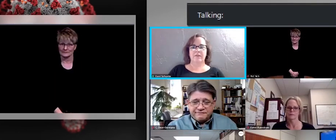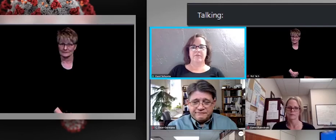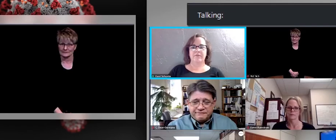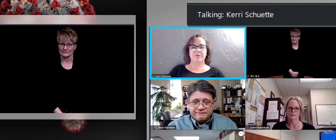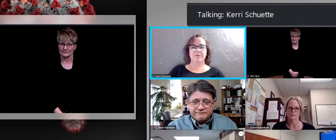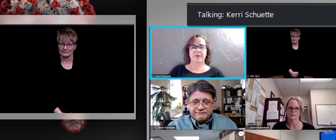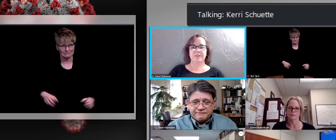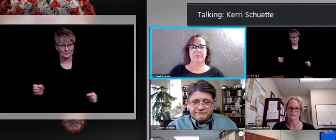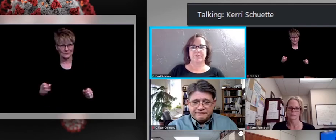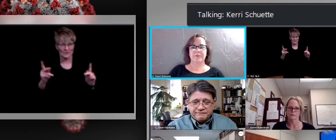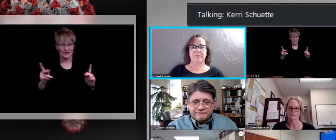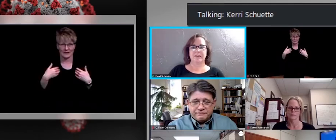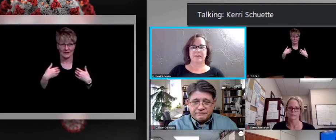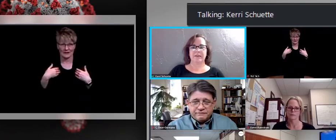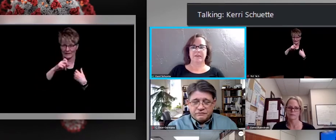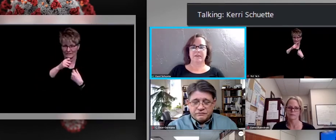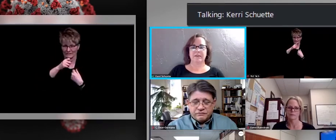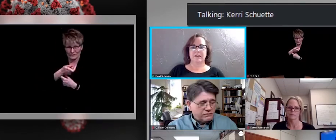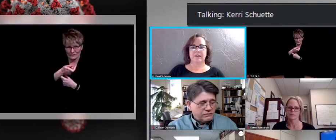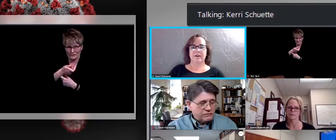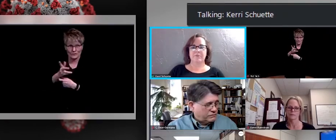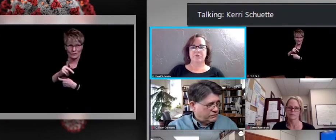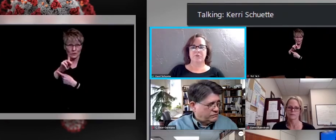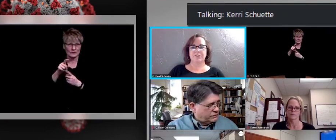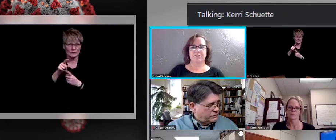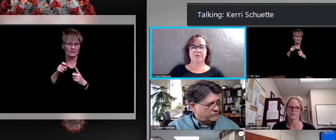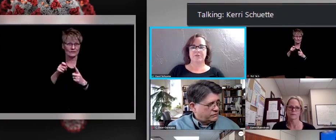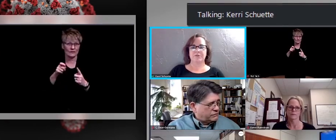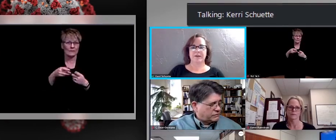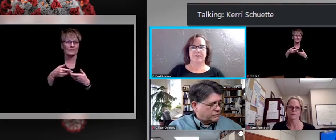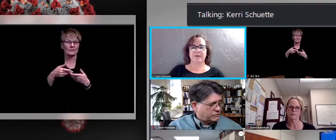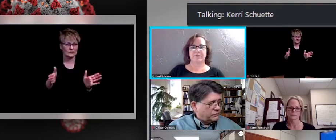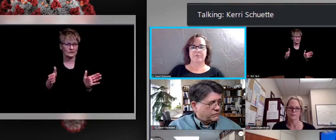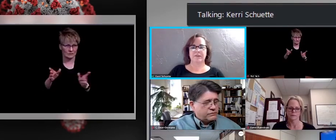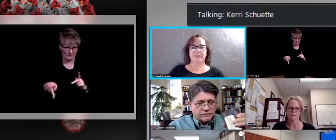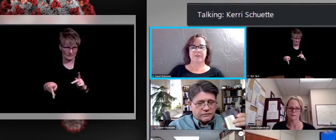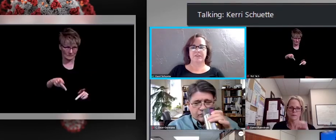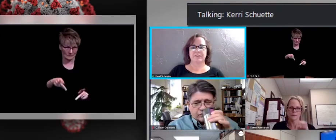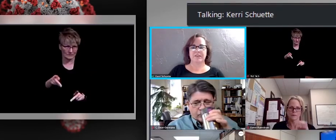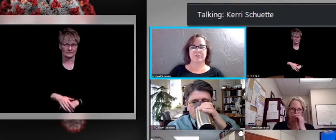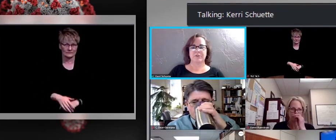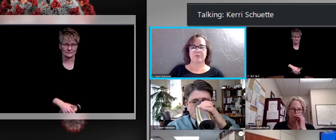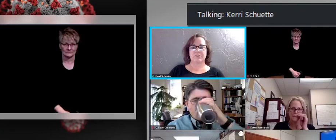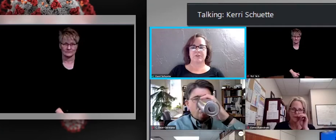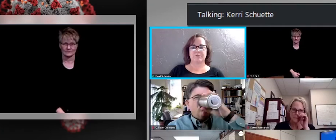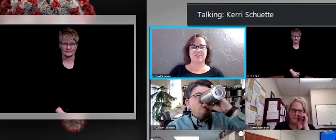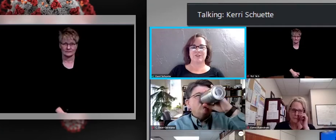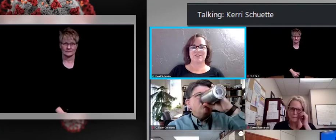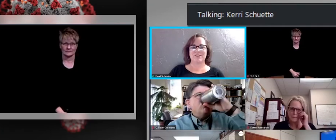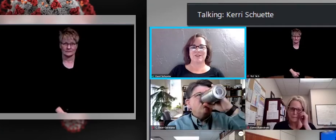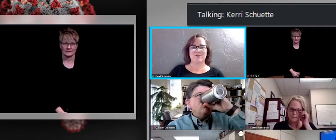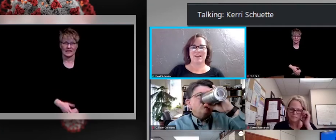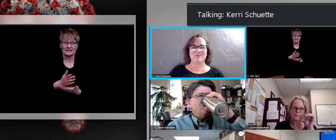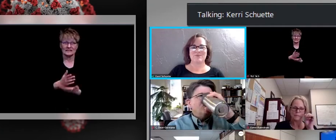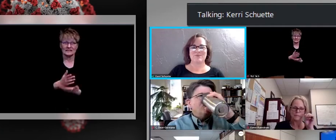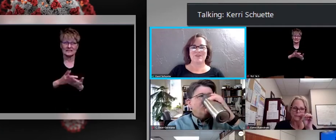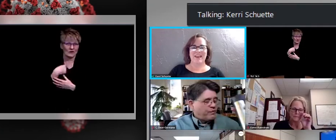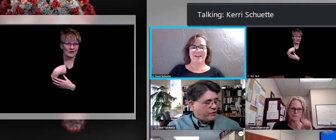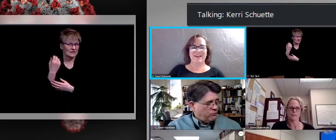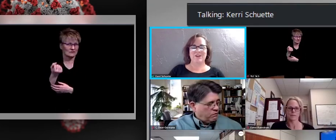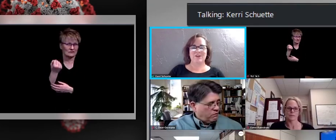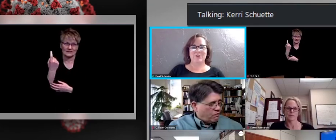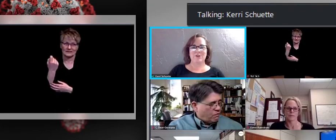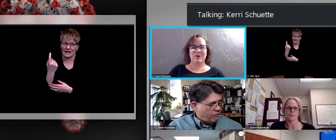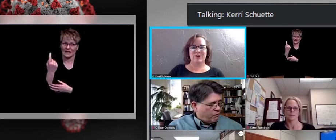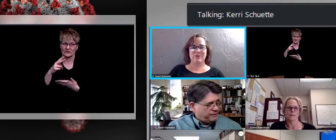Okay, I have a few questions from the public. I don't completely understand this question, so I'm just gonna read it verbatim